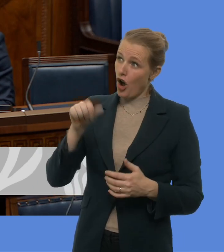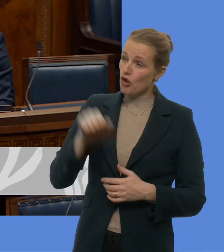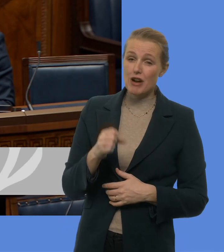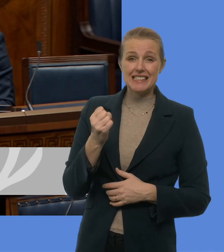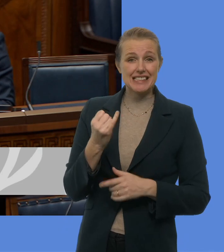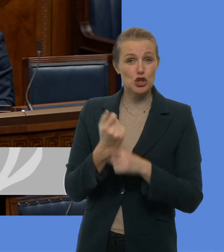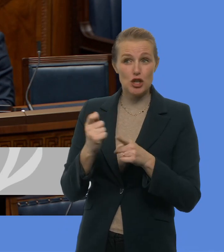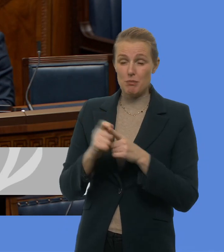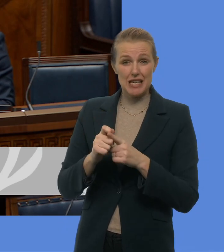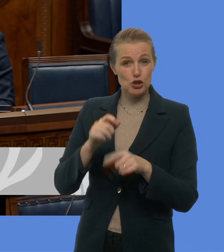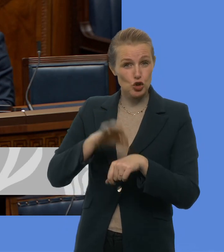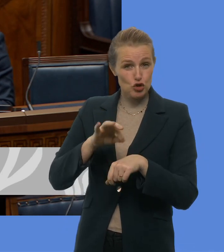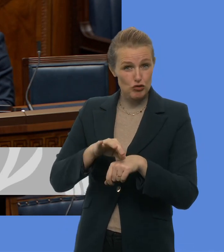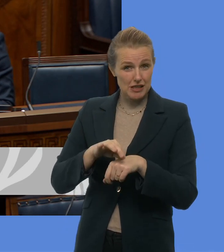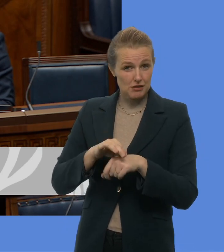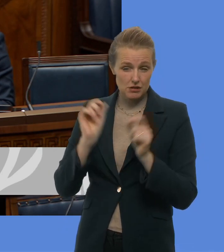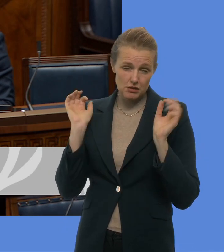GP surgeries.